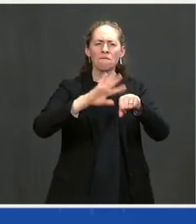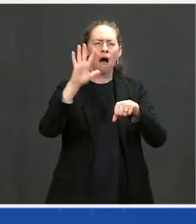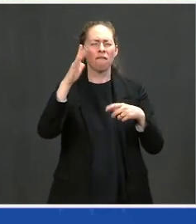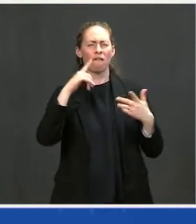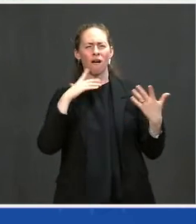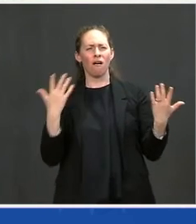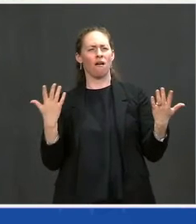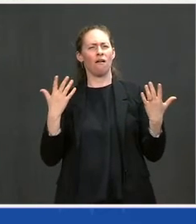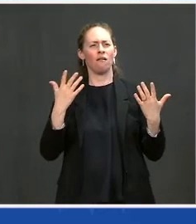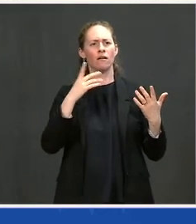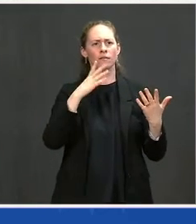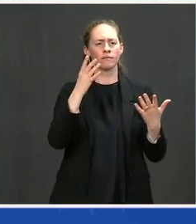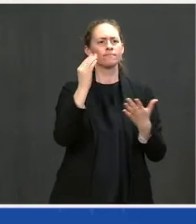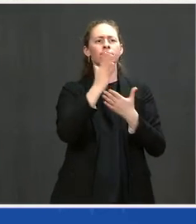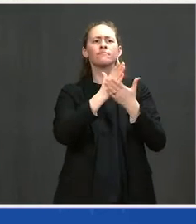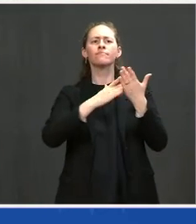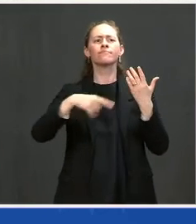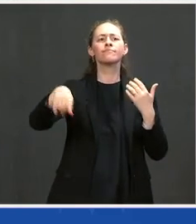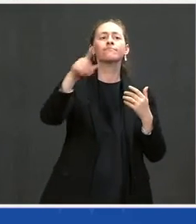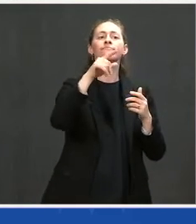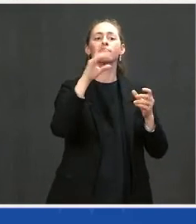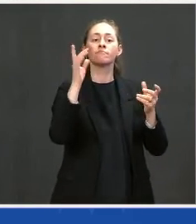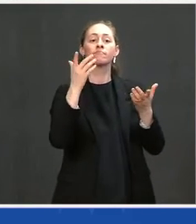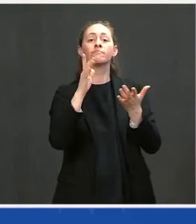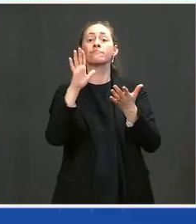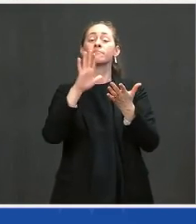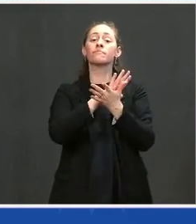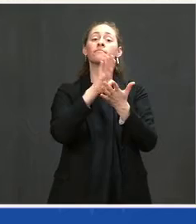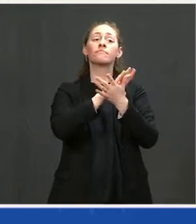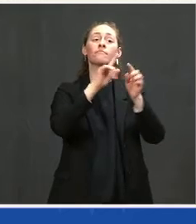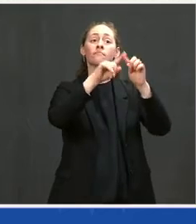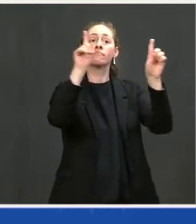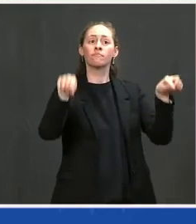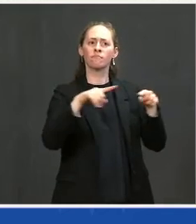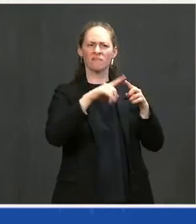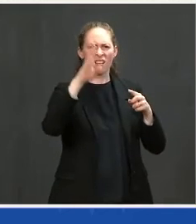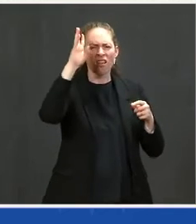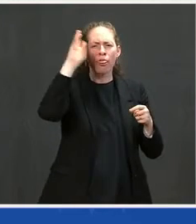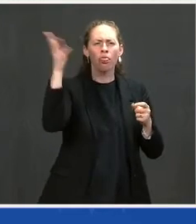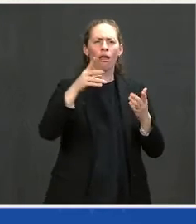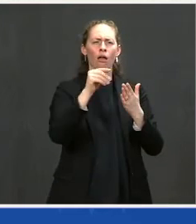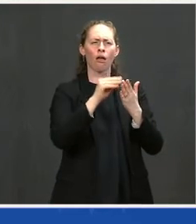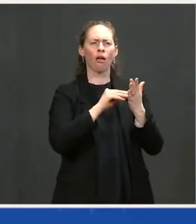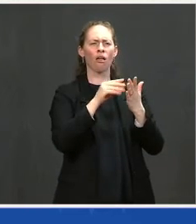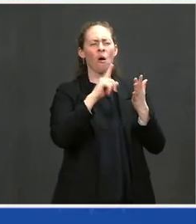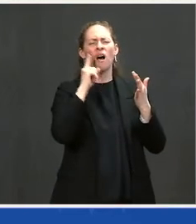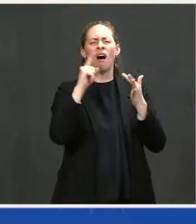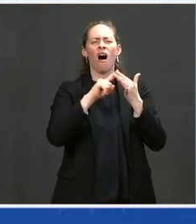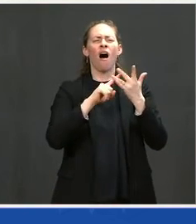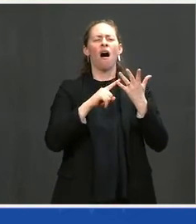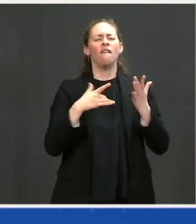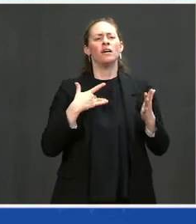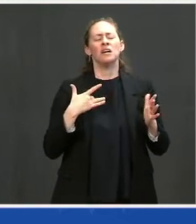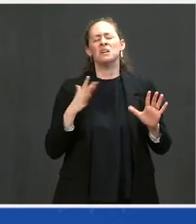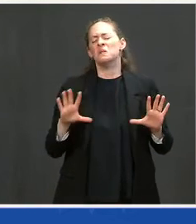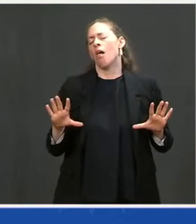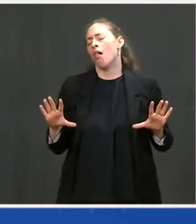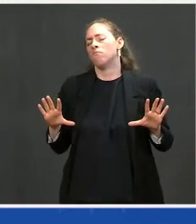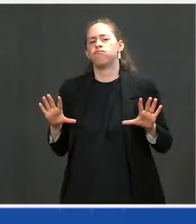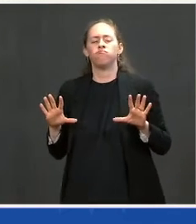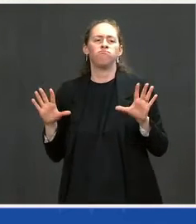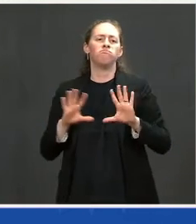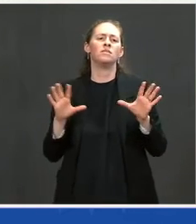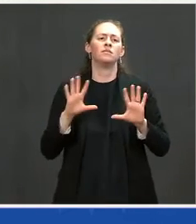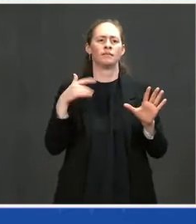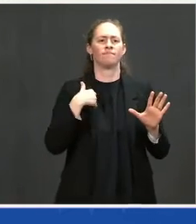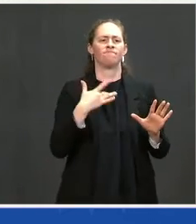the most rigid circumstances. It's all designed, and I'm going to spend my time doing 3 things.